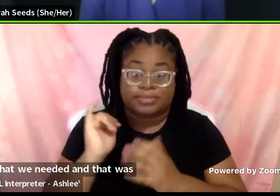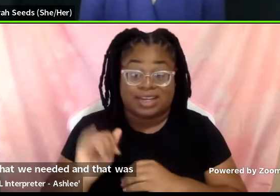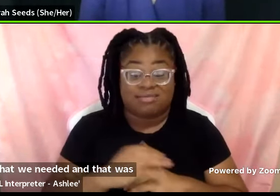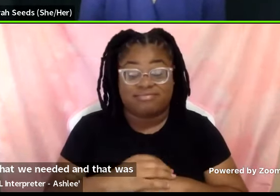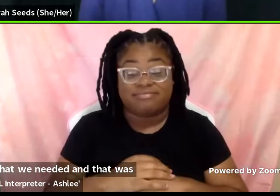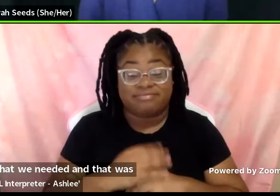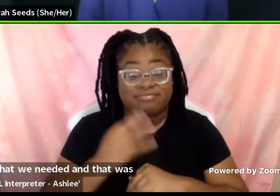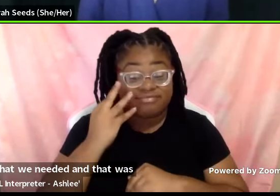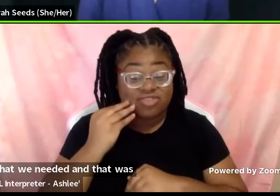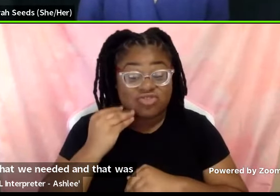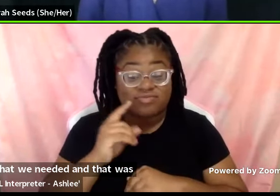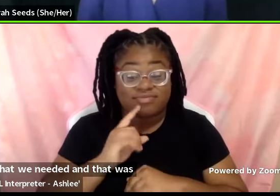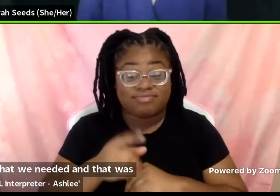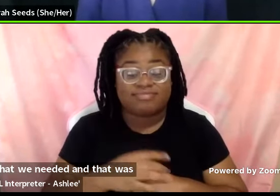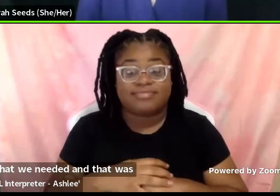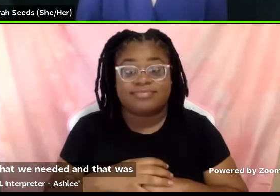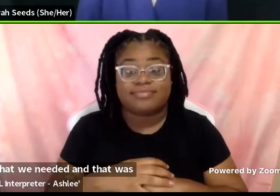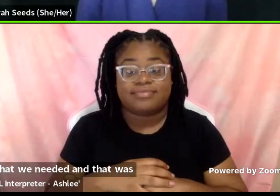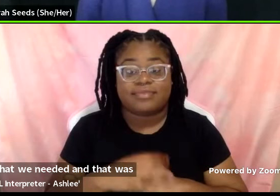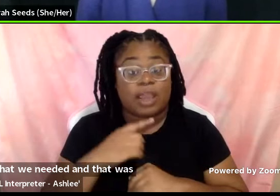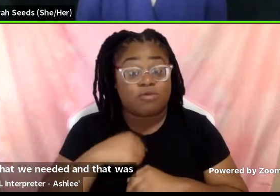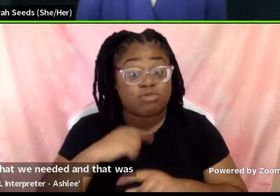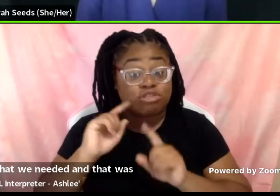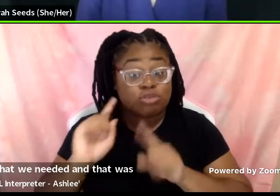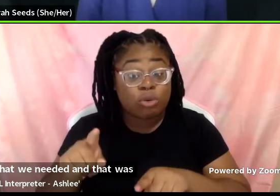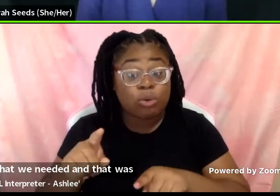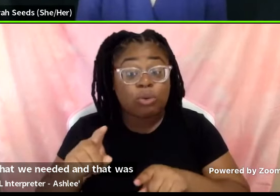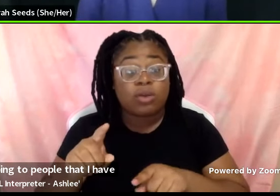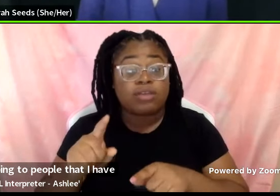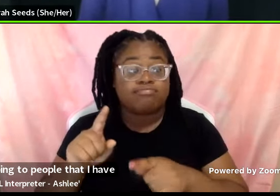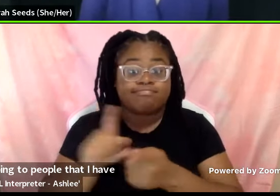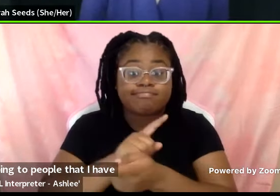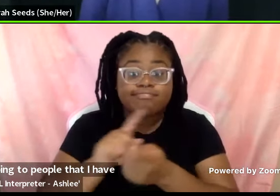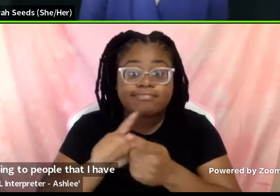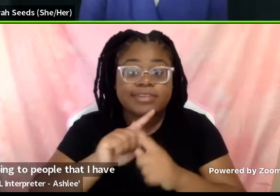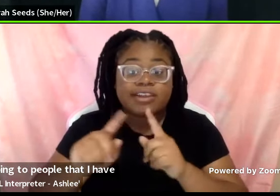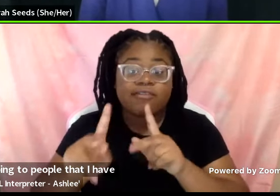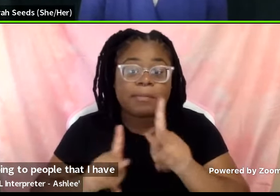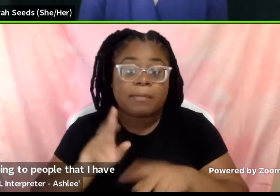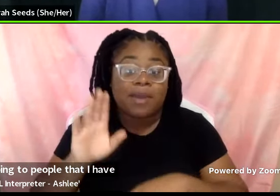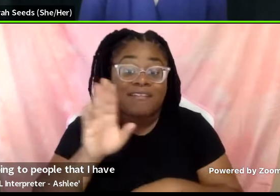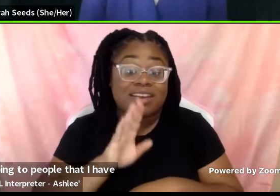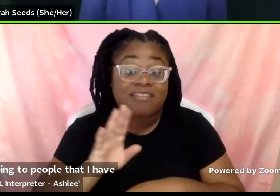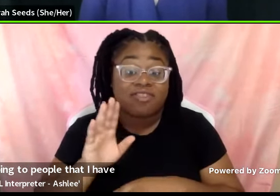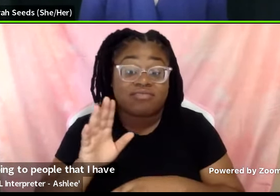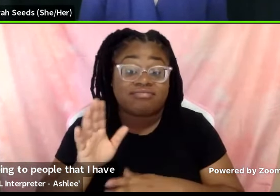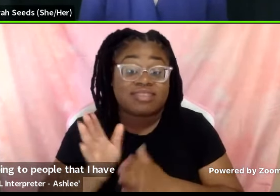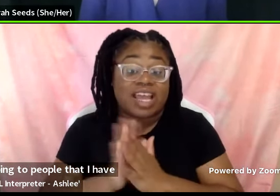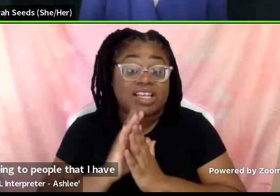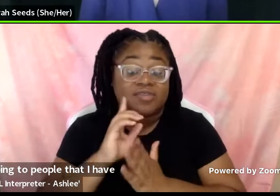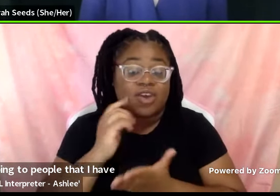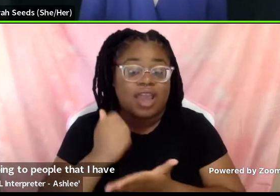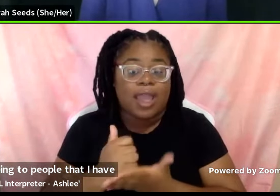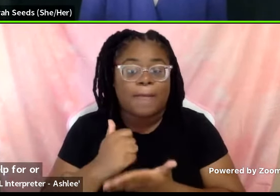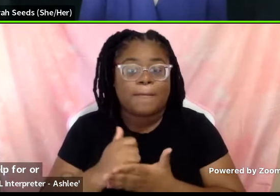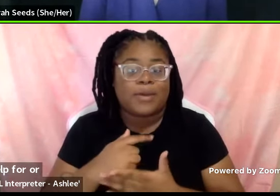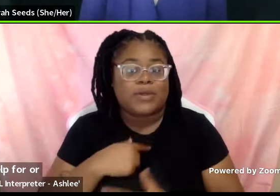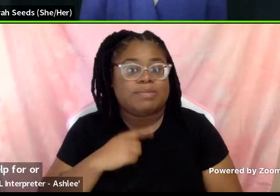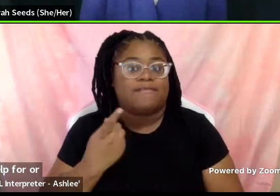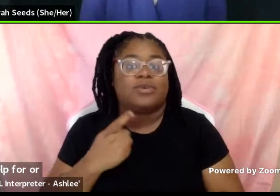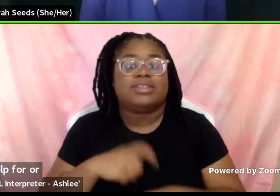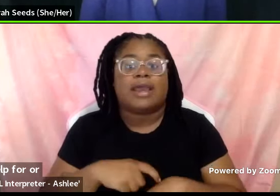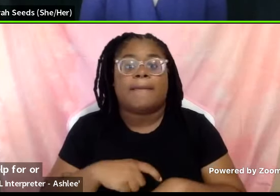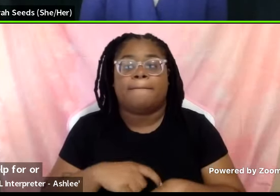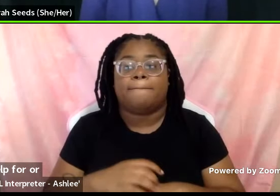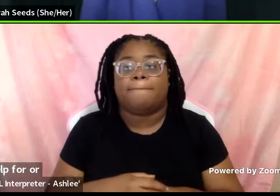like me going to people that I've never asked help for, or never asked, you know, for the first time, I was kind of out there saying like, you